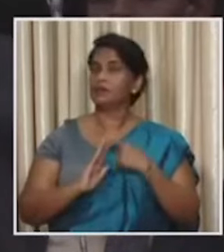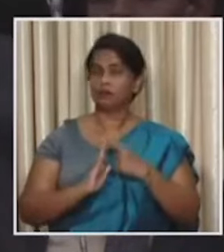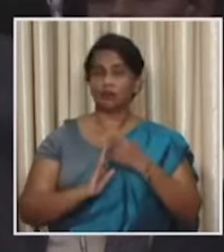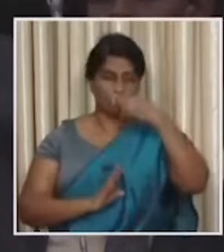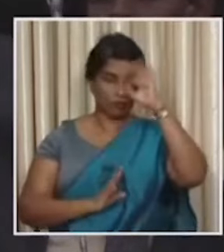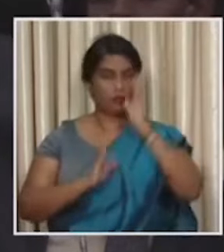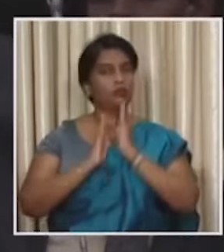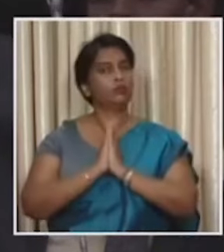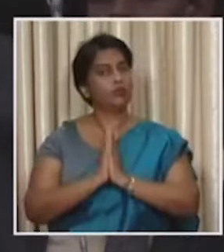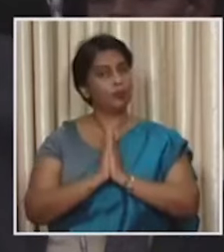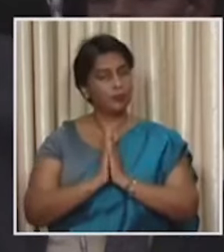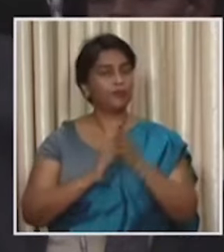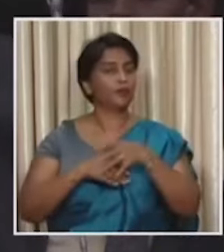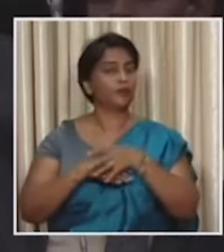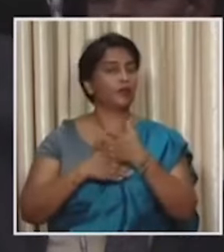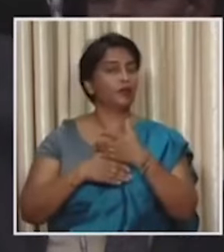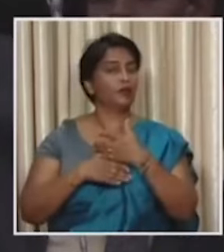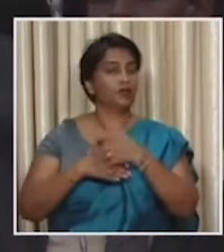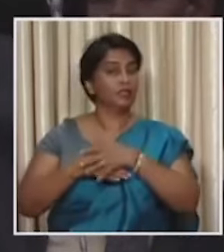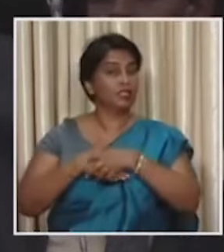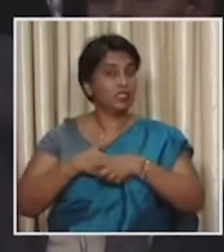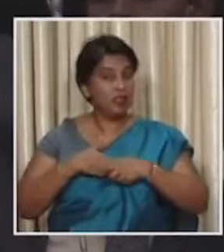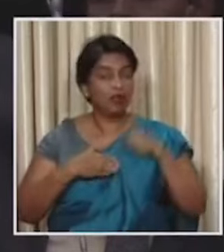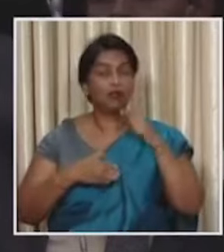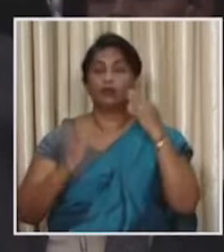nationalism has become the mainstay